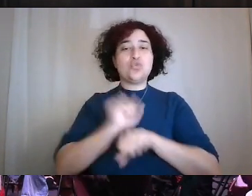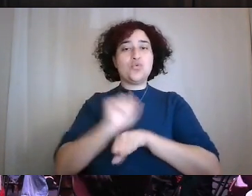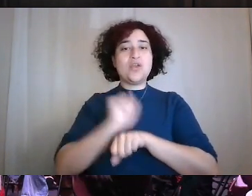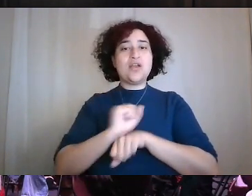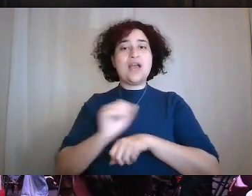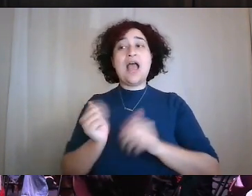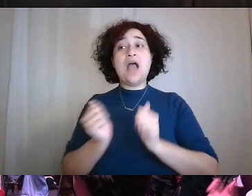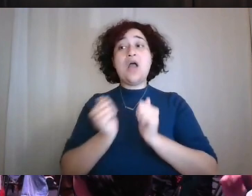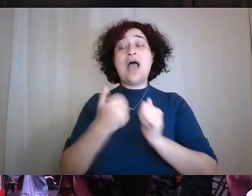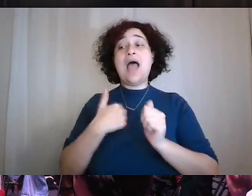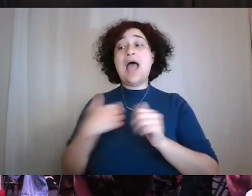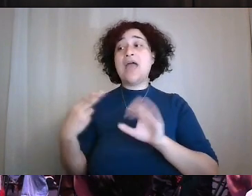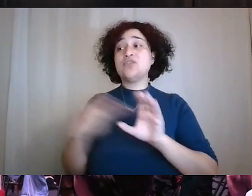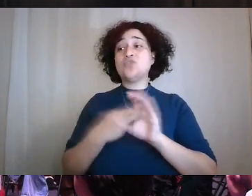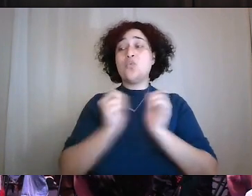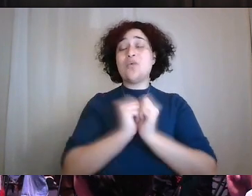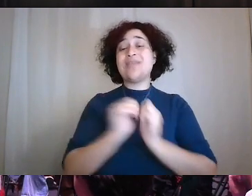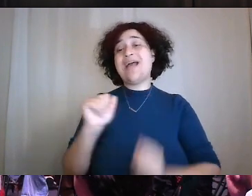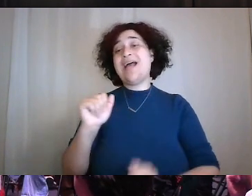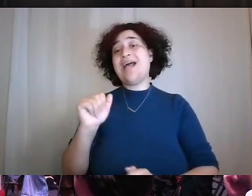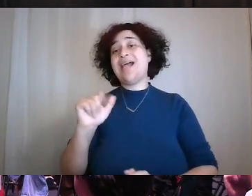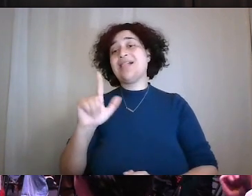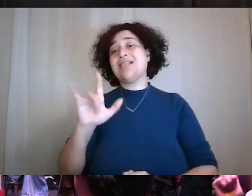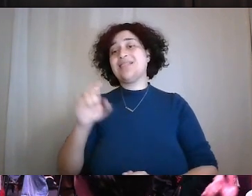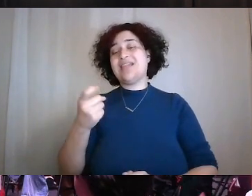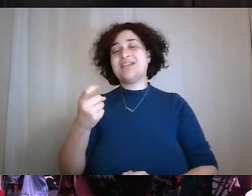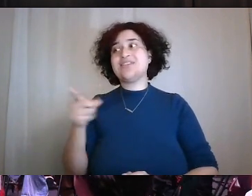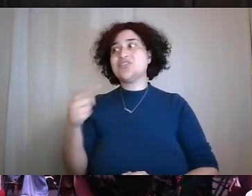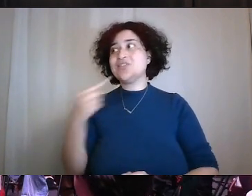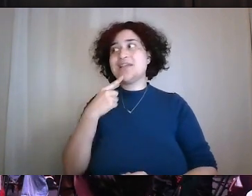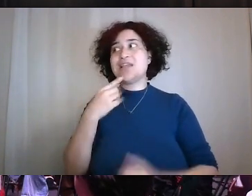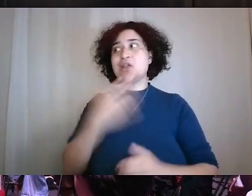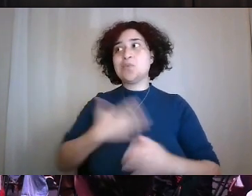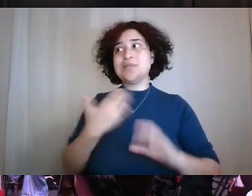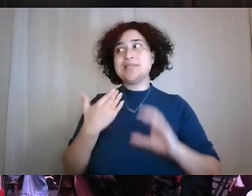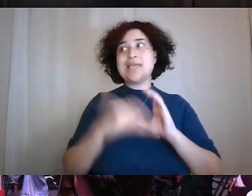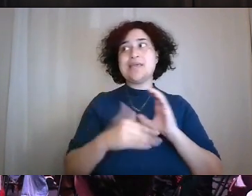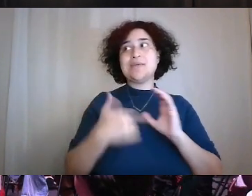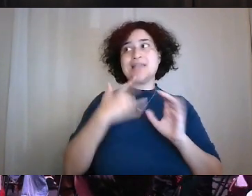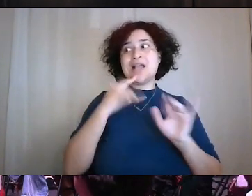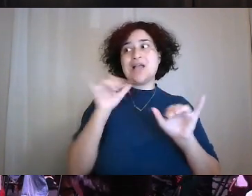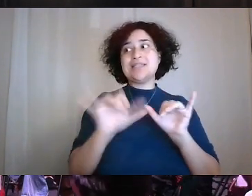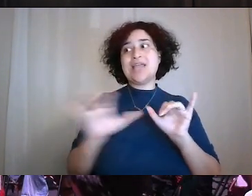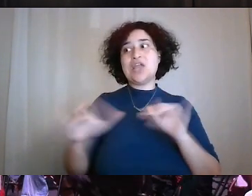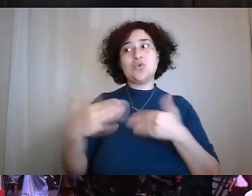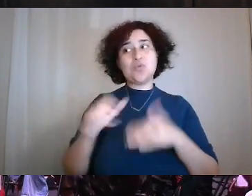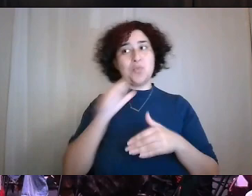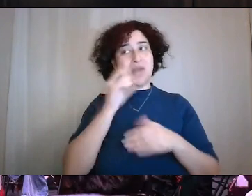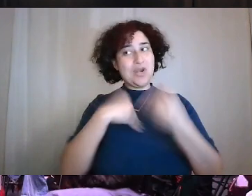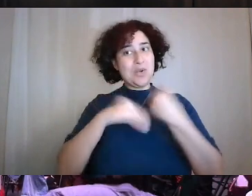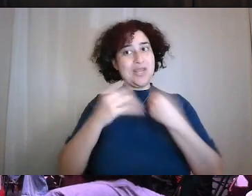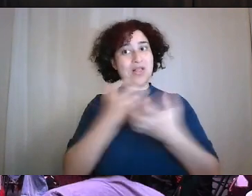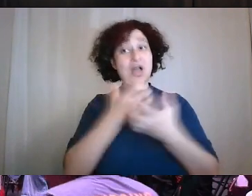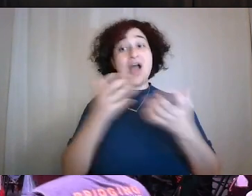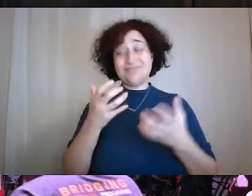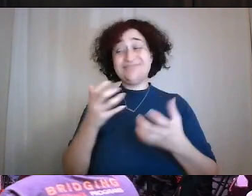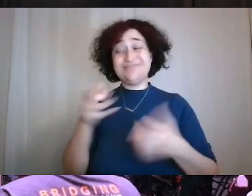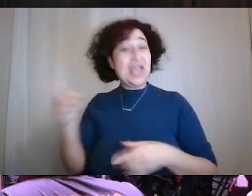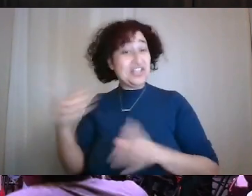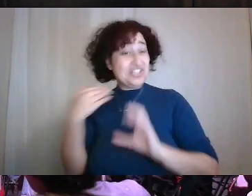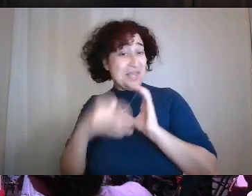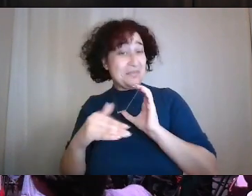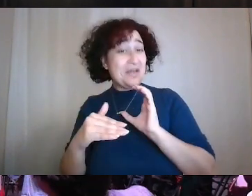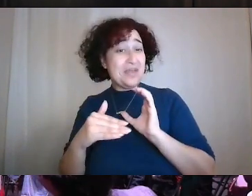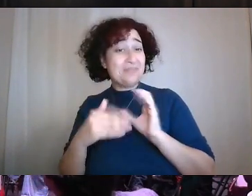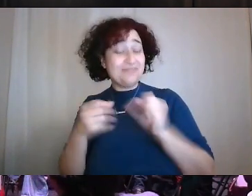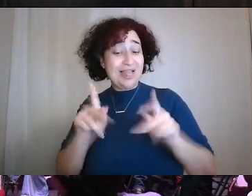with her. And so I said, well, can you email Howron and say, I'll stay in your room, and I don't eat very much. And then she did that. So and they were like,